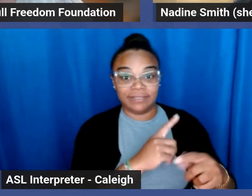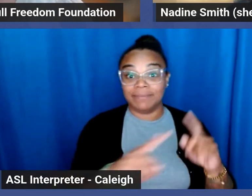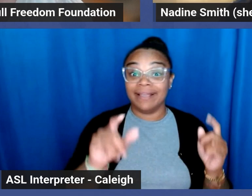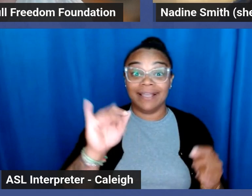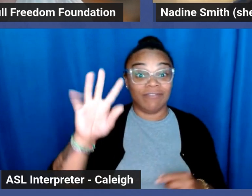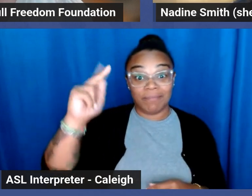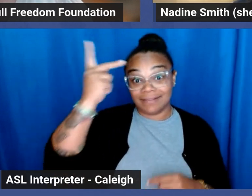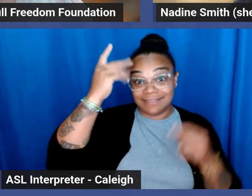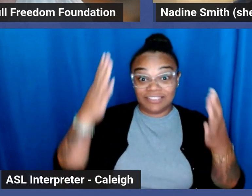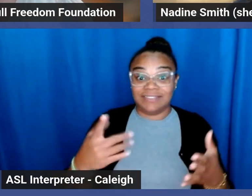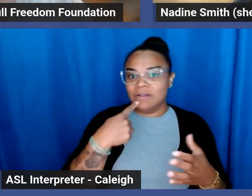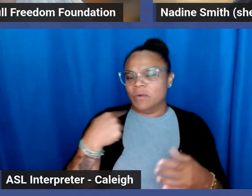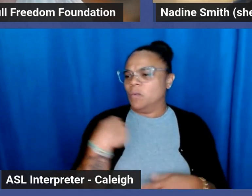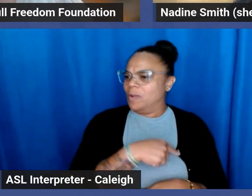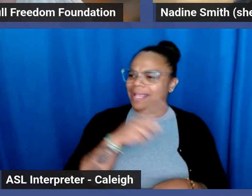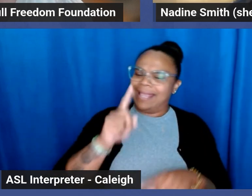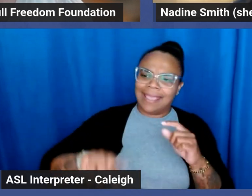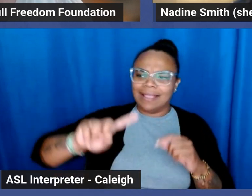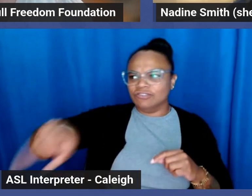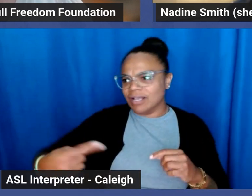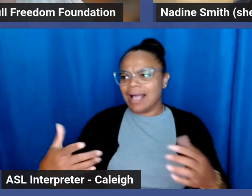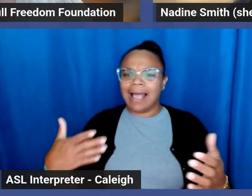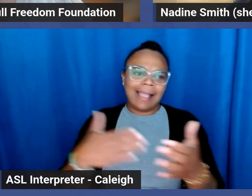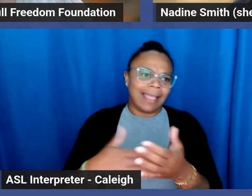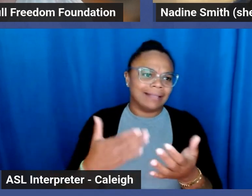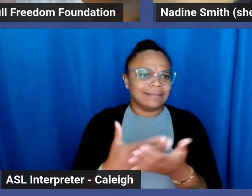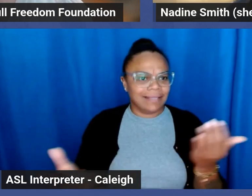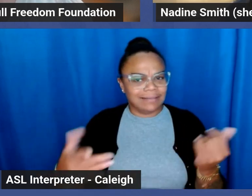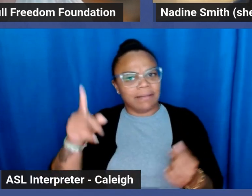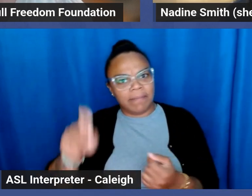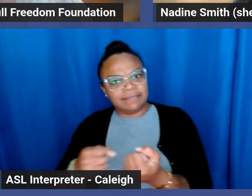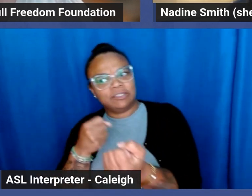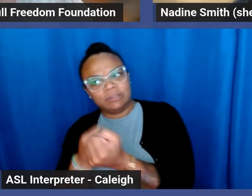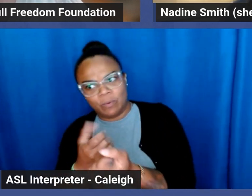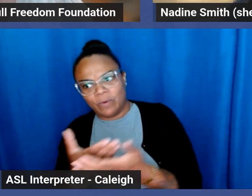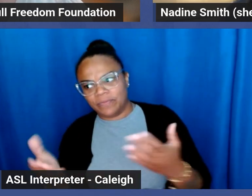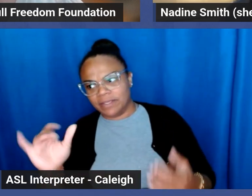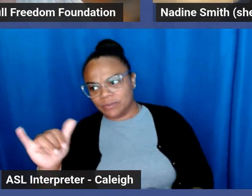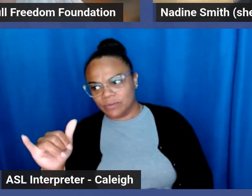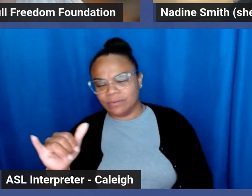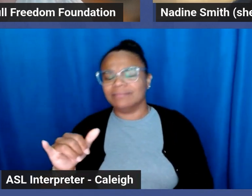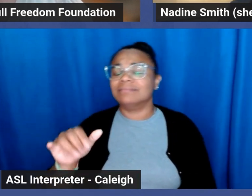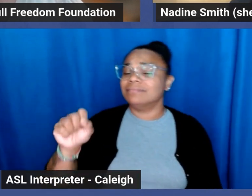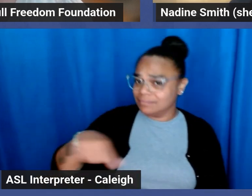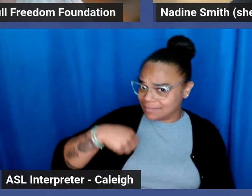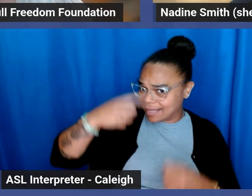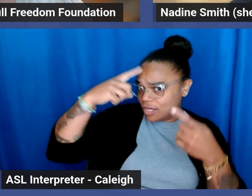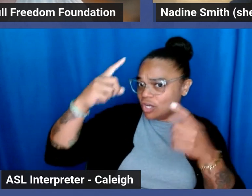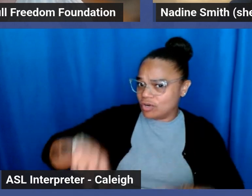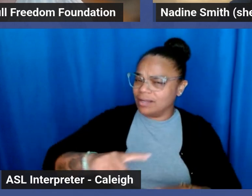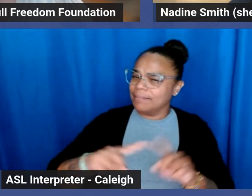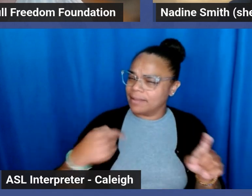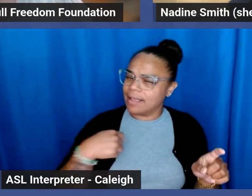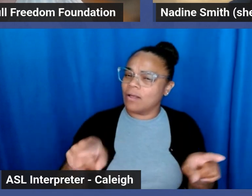can't just be against things, we have to be for things. I agree. But I also recognize that our opposition to what is happening